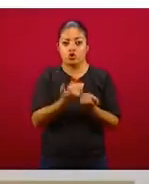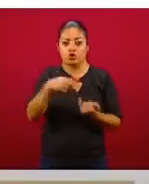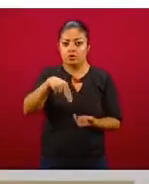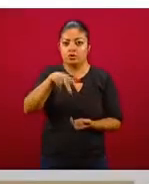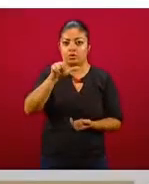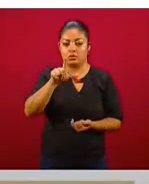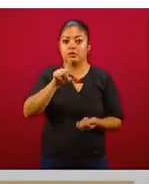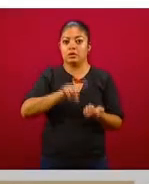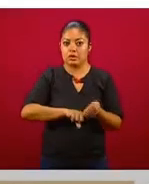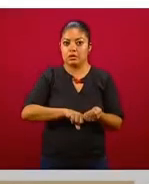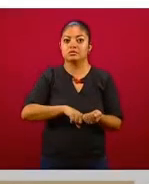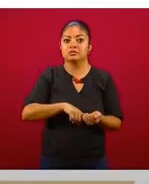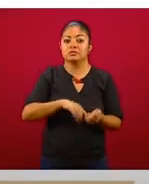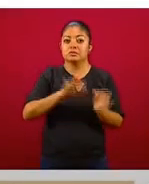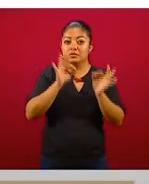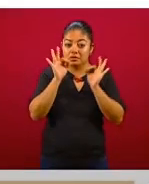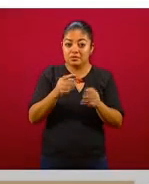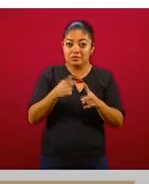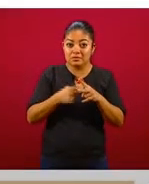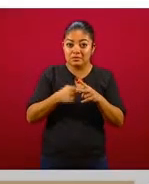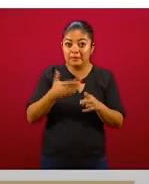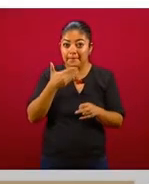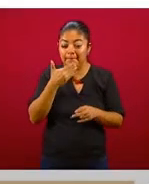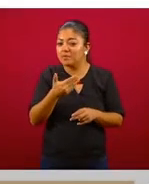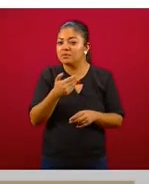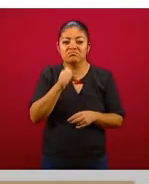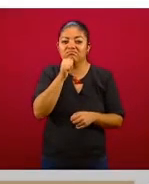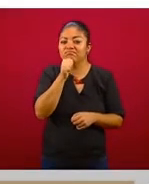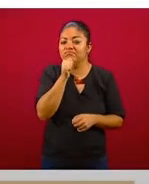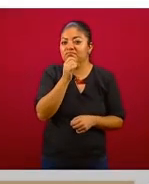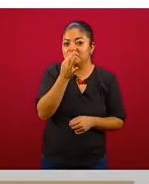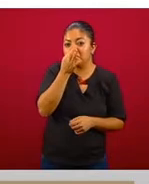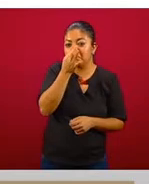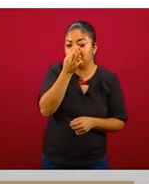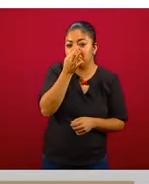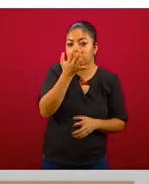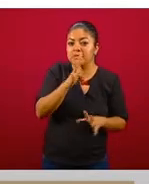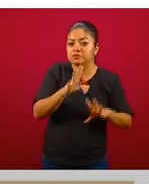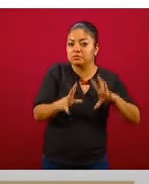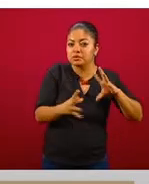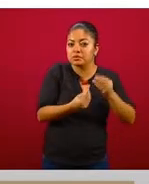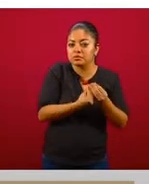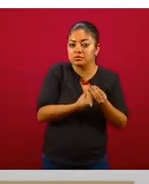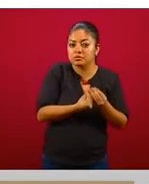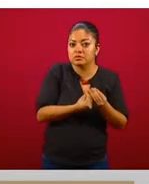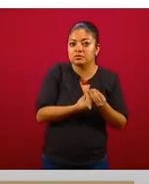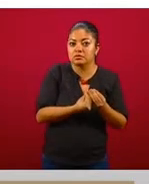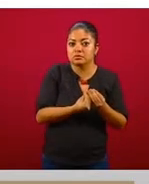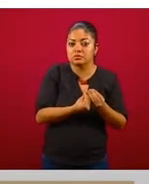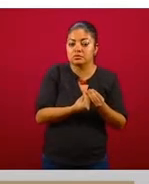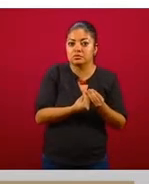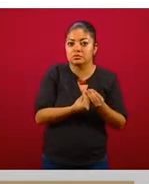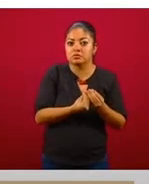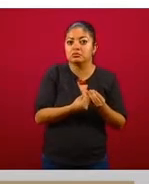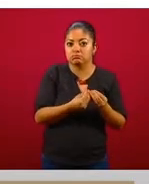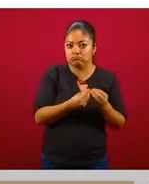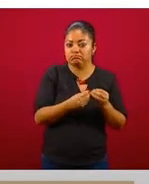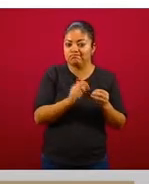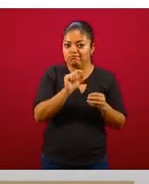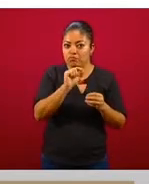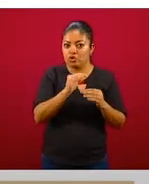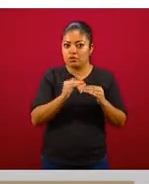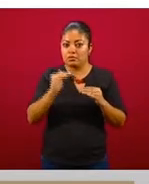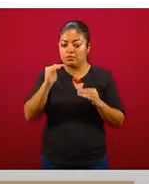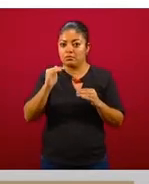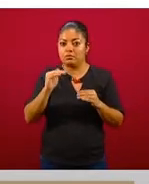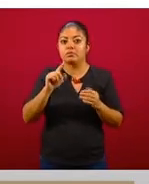suspect cases. The suspect cases give us a little bit more information there, but right before we know about the